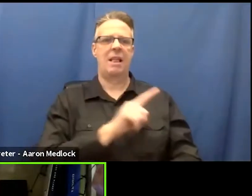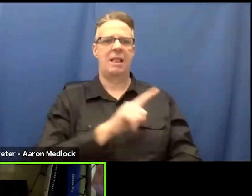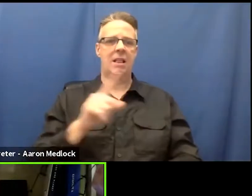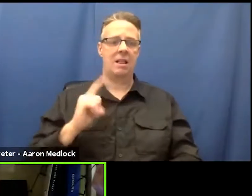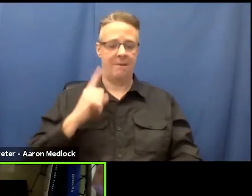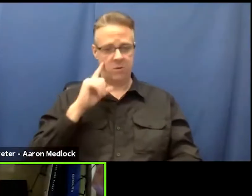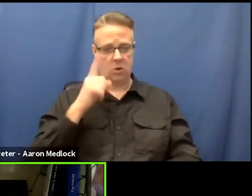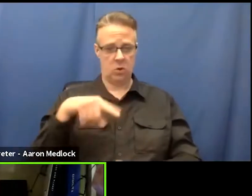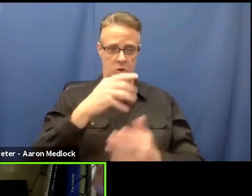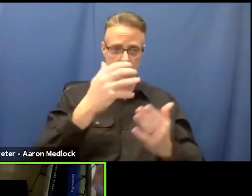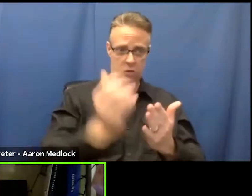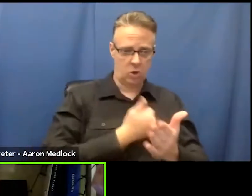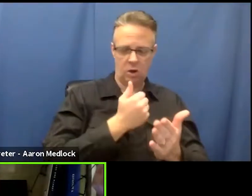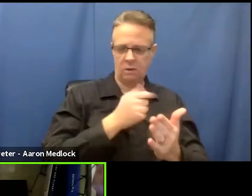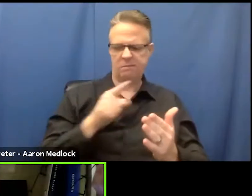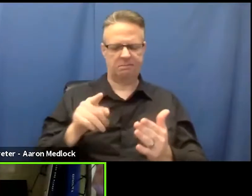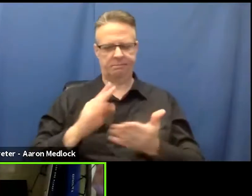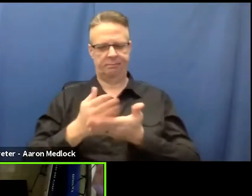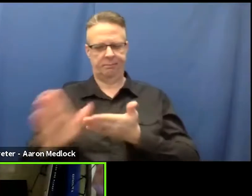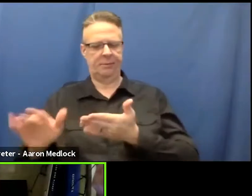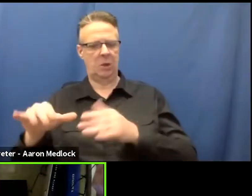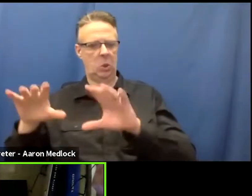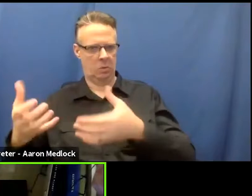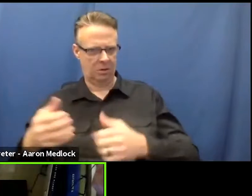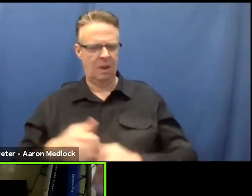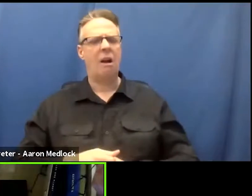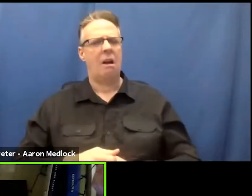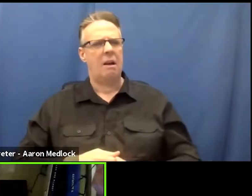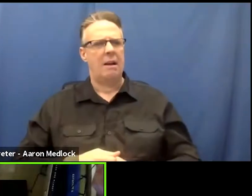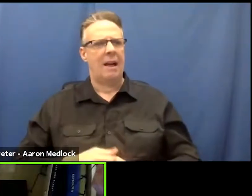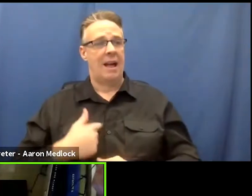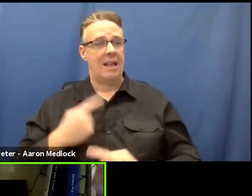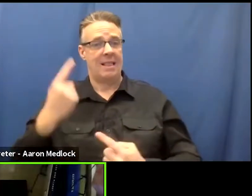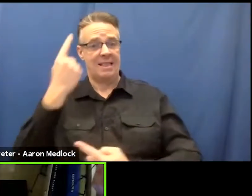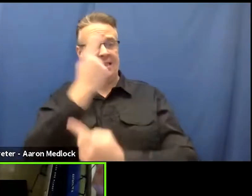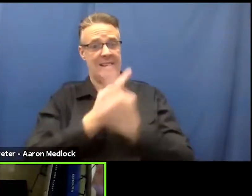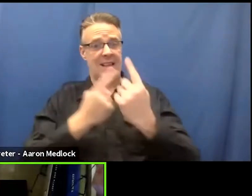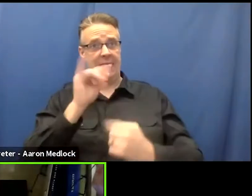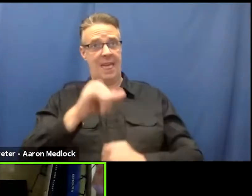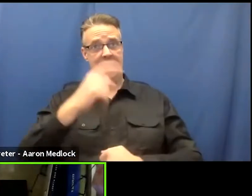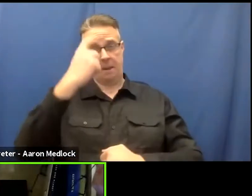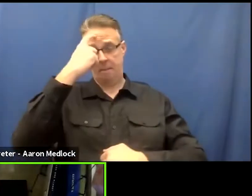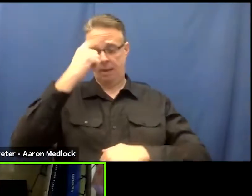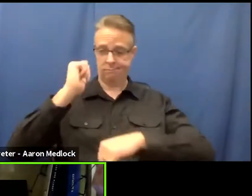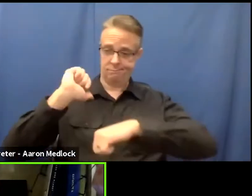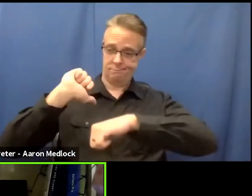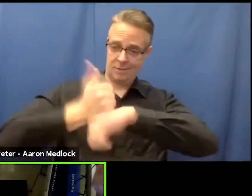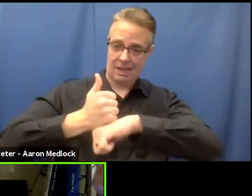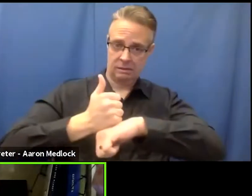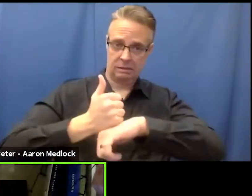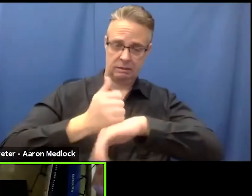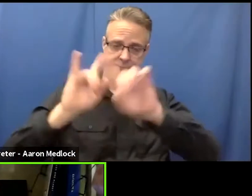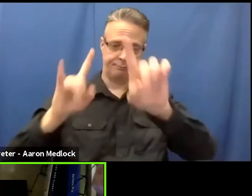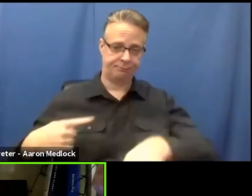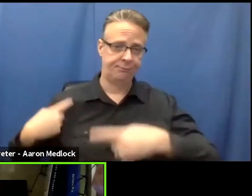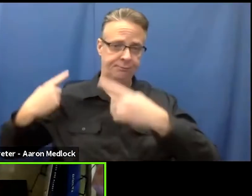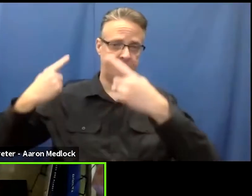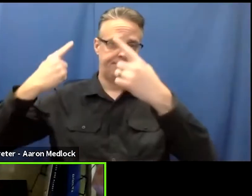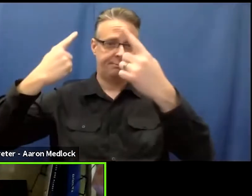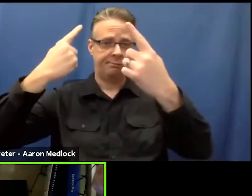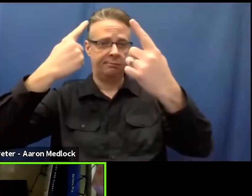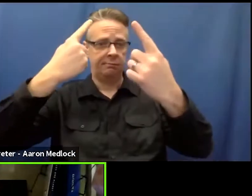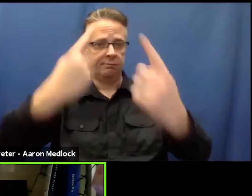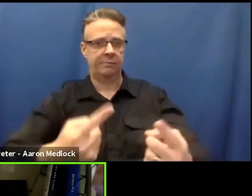and undeserving poor. And I genuinely think that that mindset continues to apply